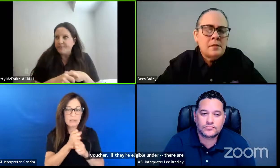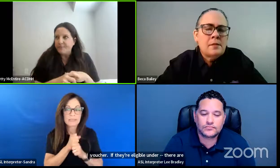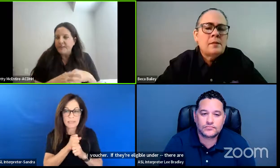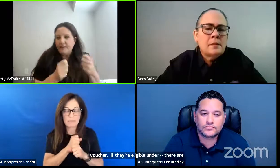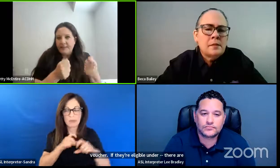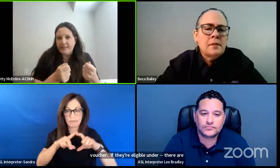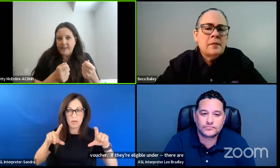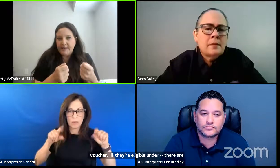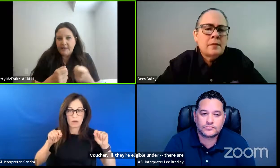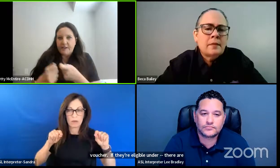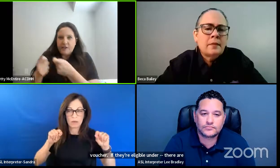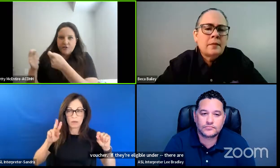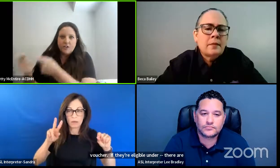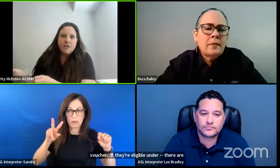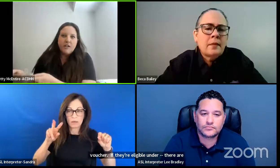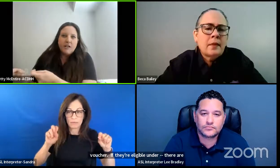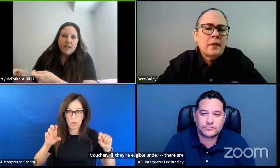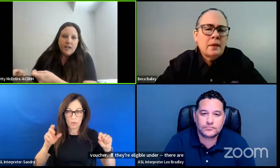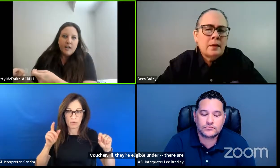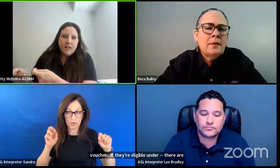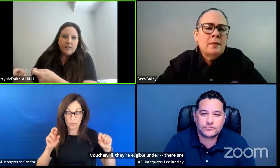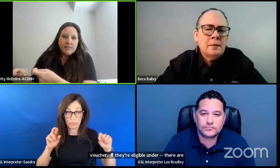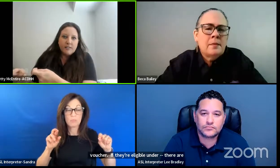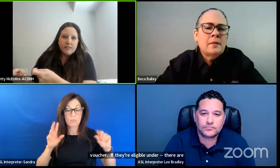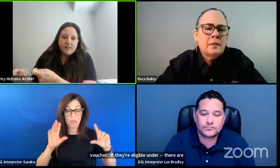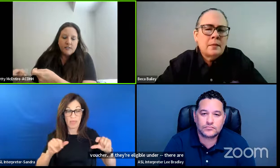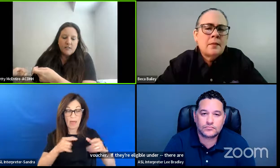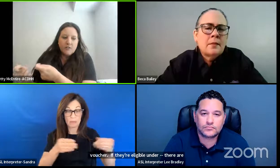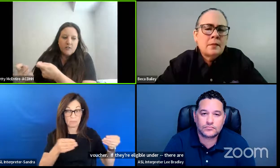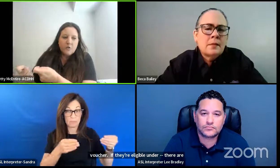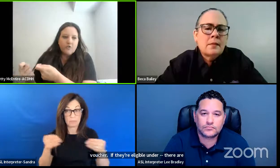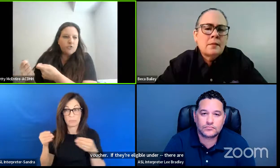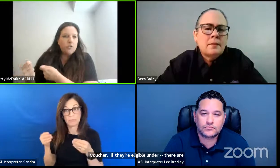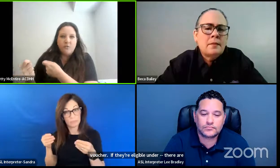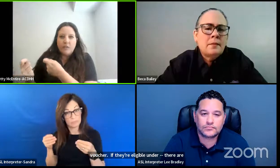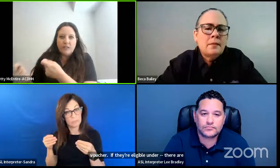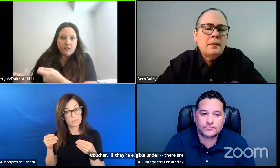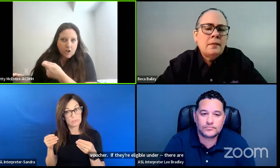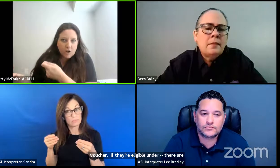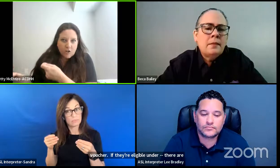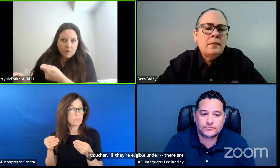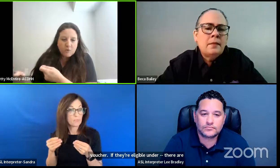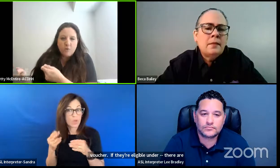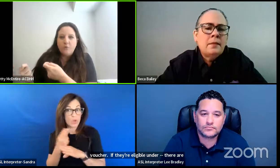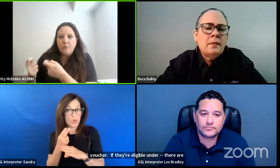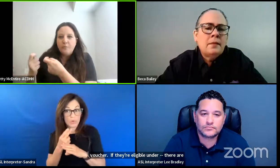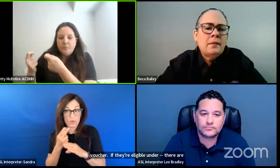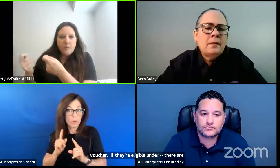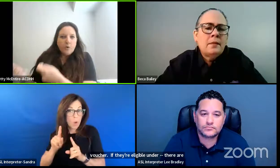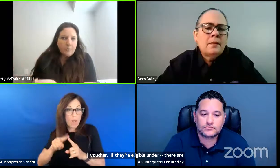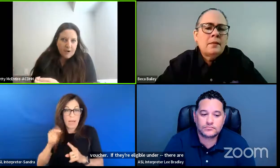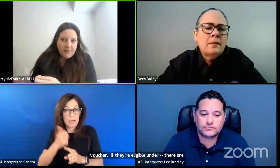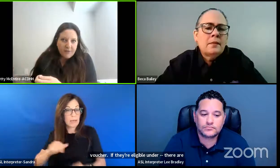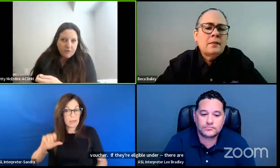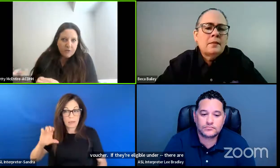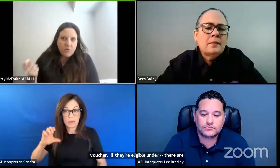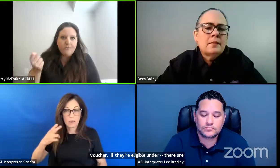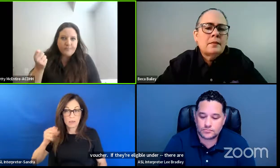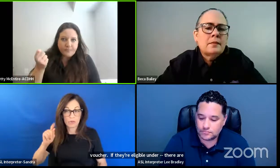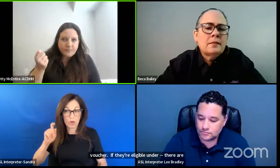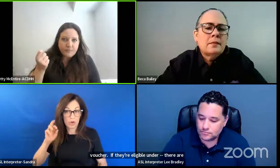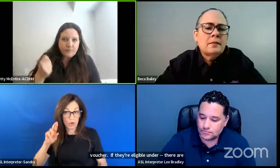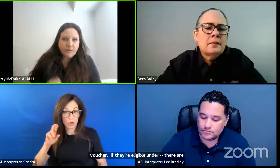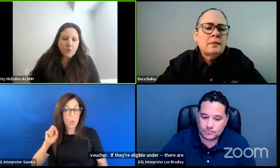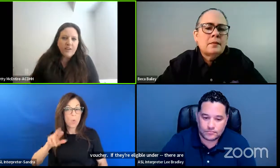voucher. And they can take that voucher and go to any charter school or private